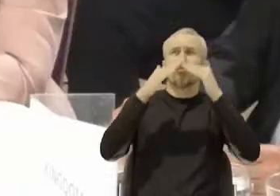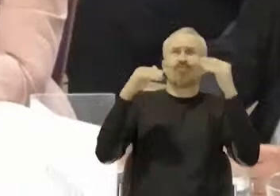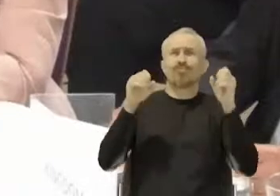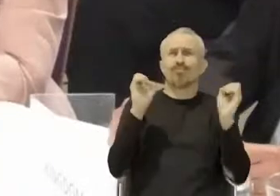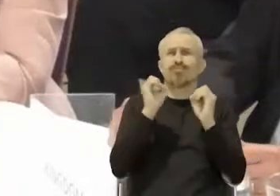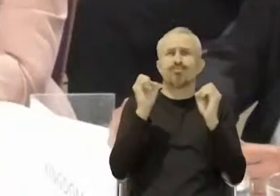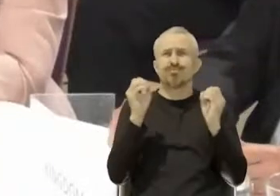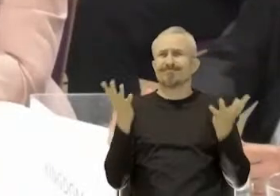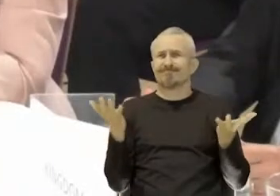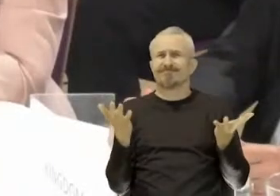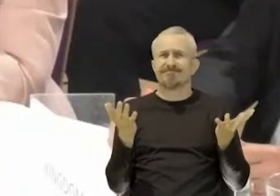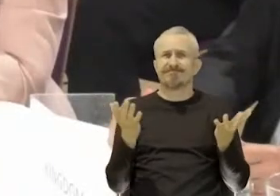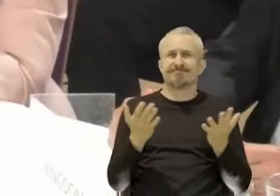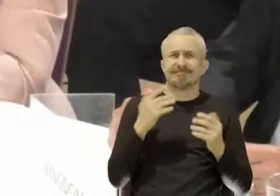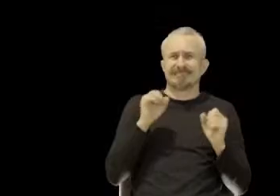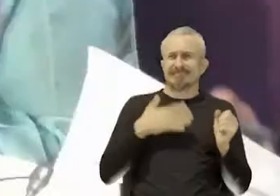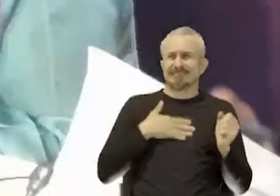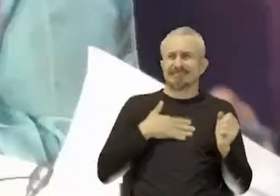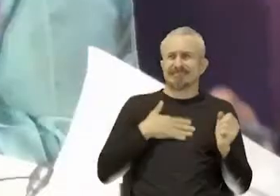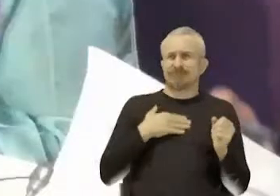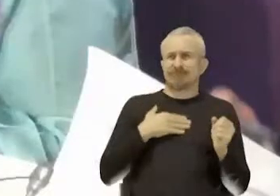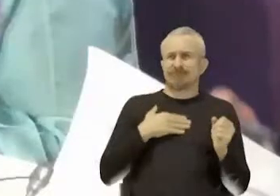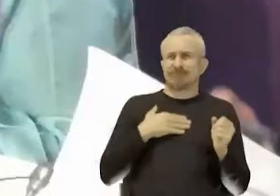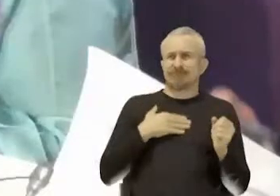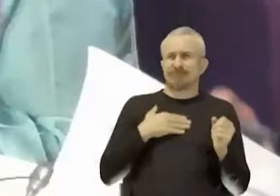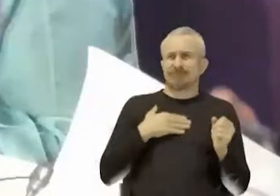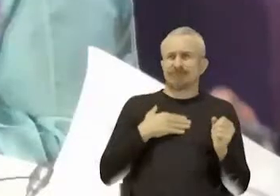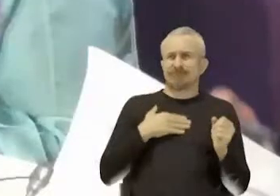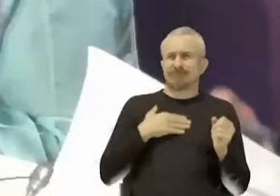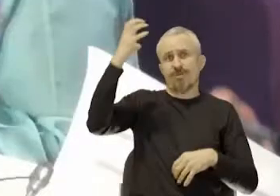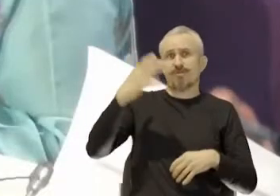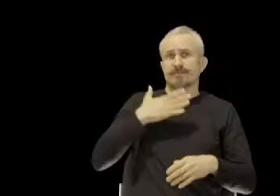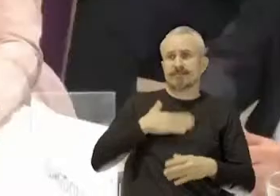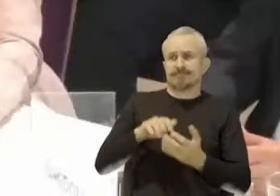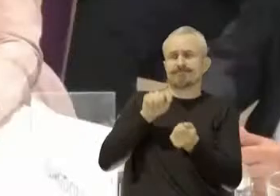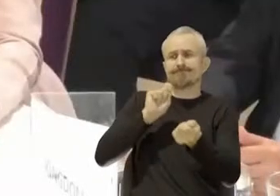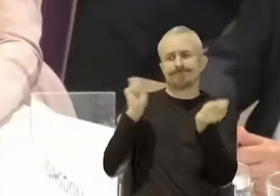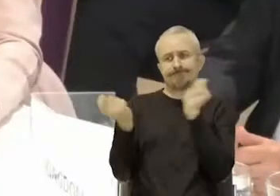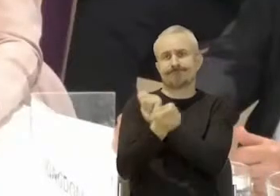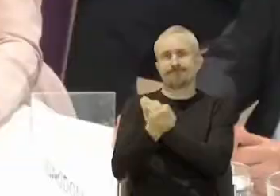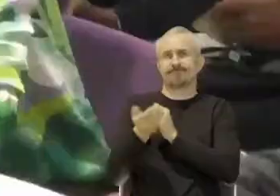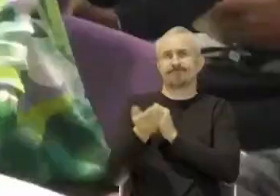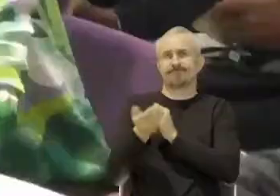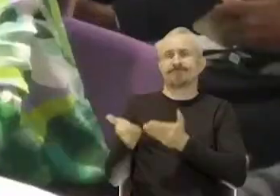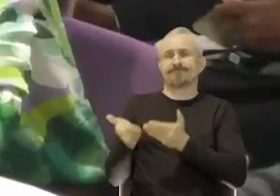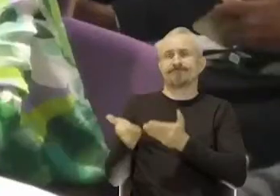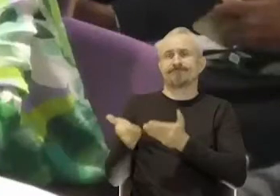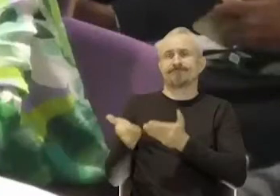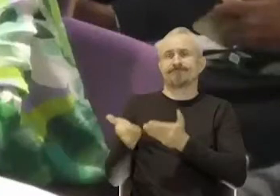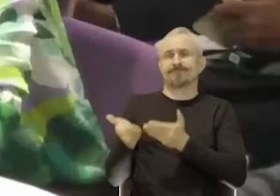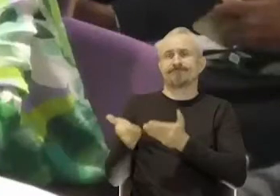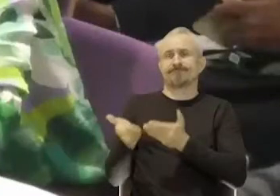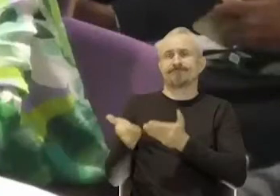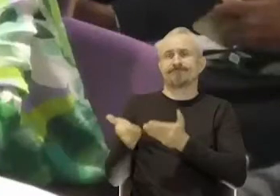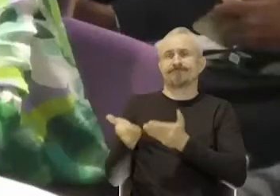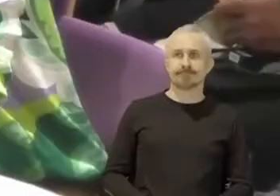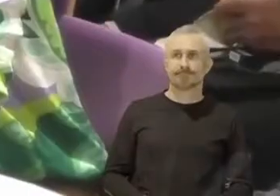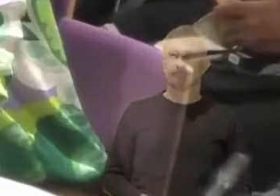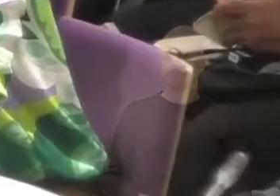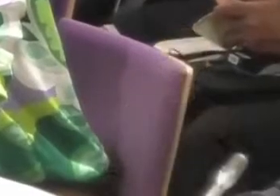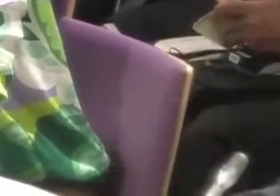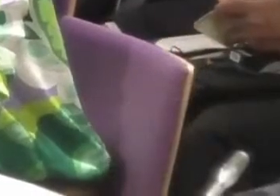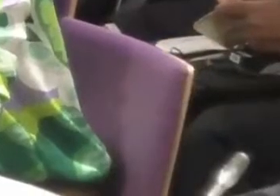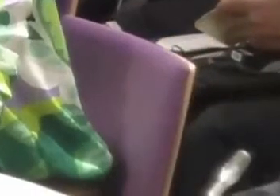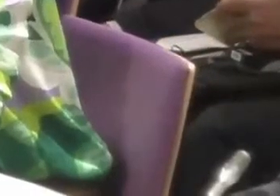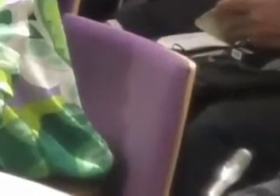from safe houses and not spending the night in the street. Thank you. For the contribution